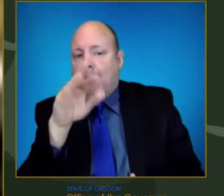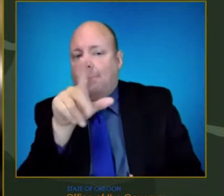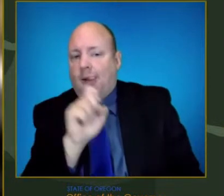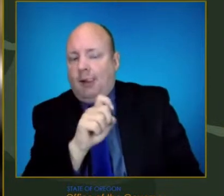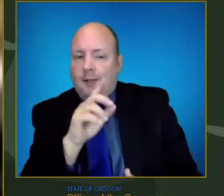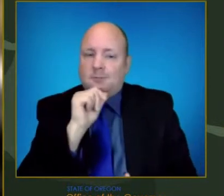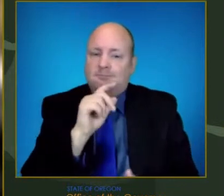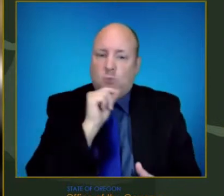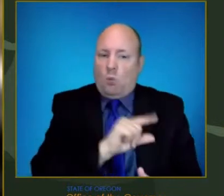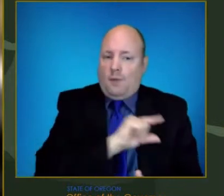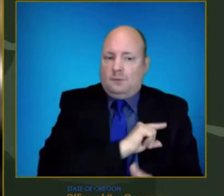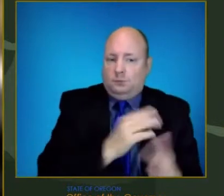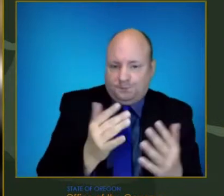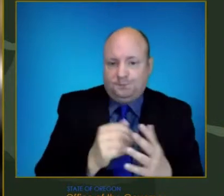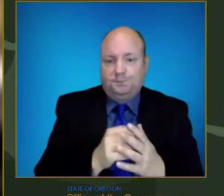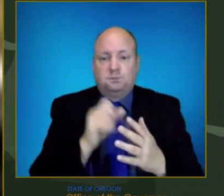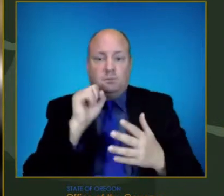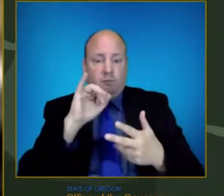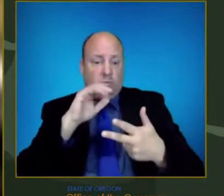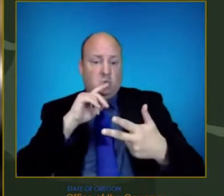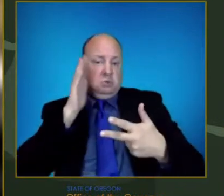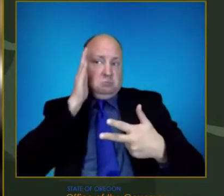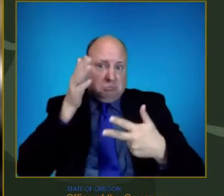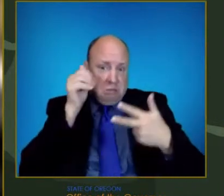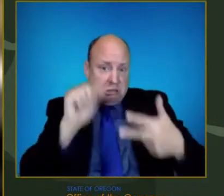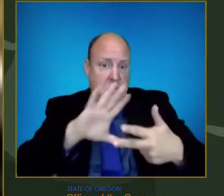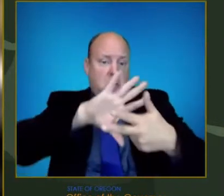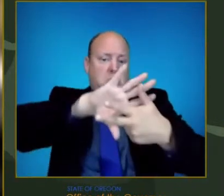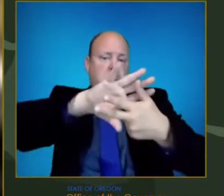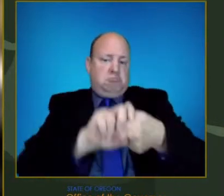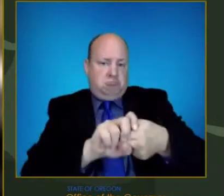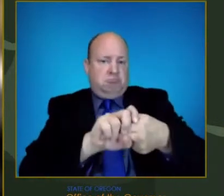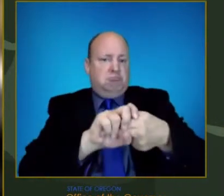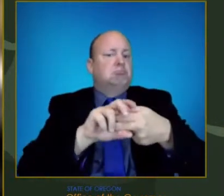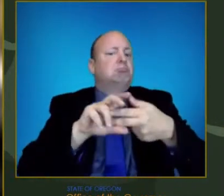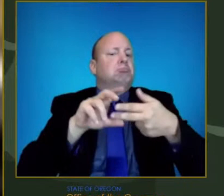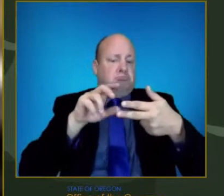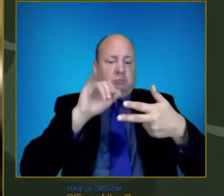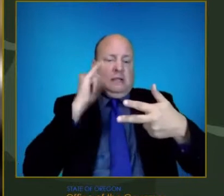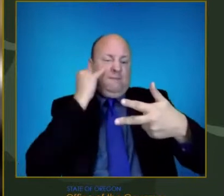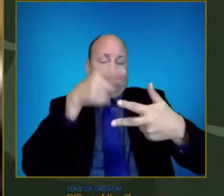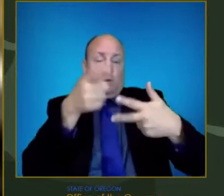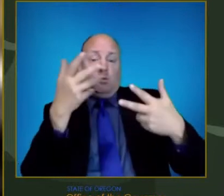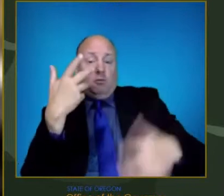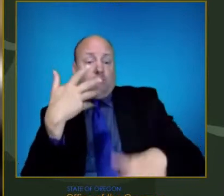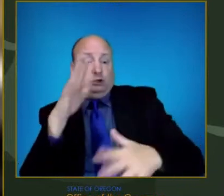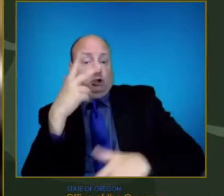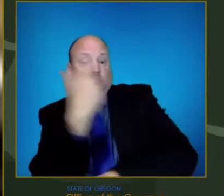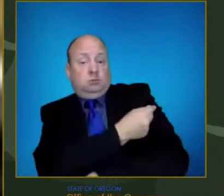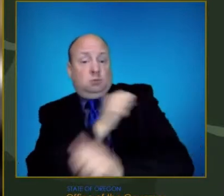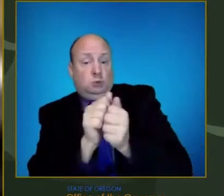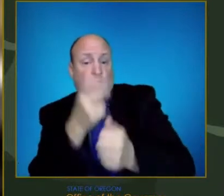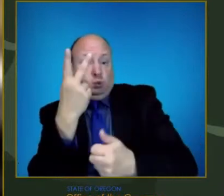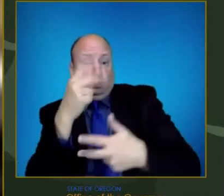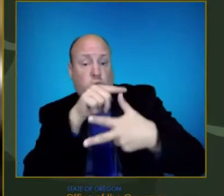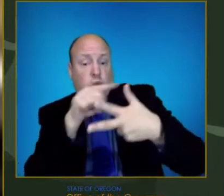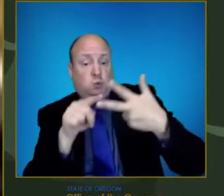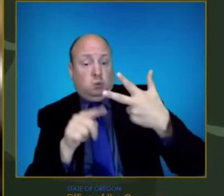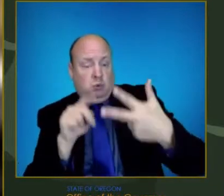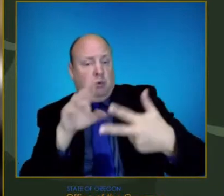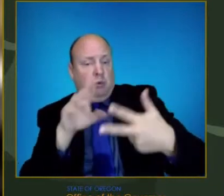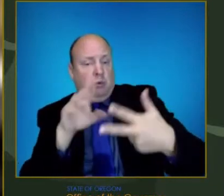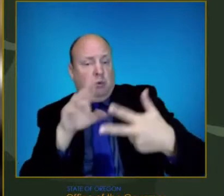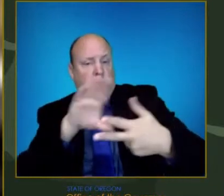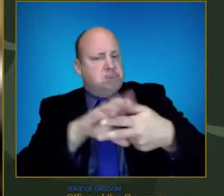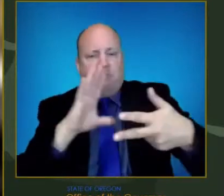vaccines provide excellent protection against serious illness and death from COVID-19. We must not lose sight of our primary goal, which